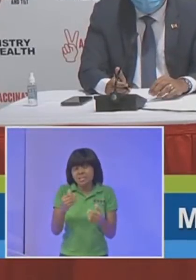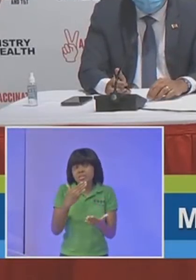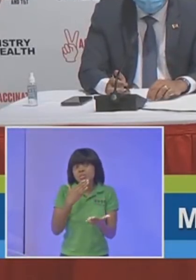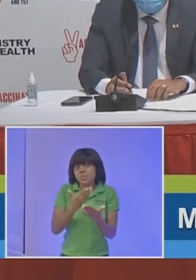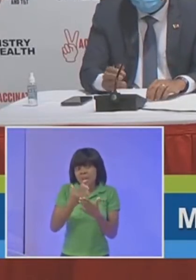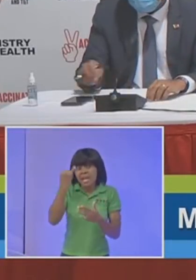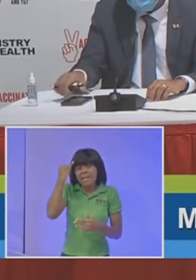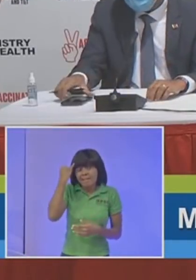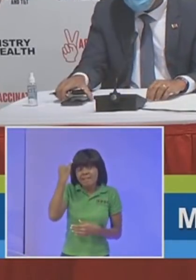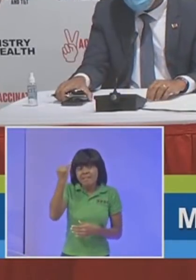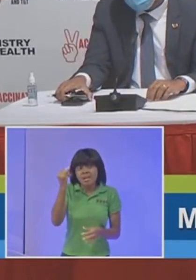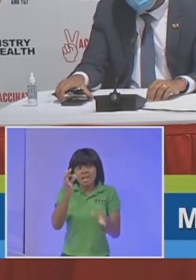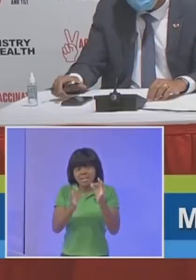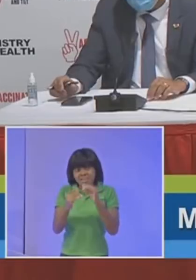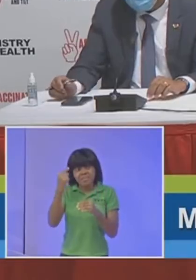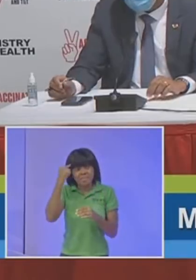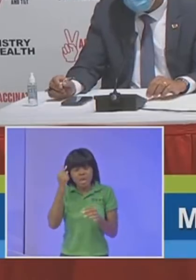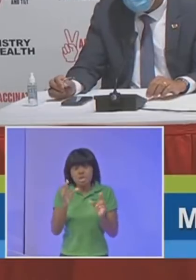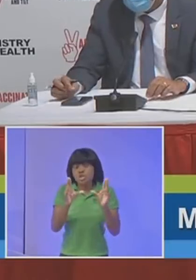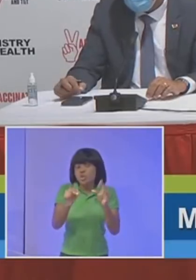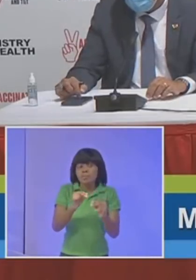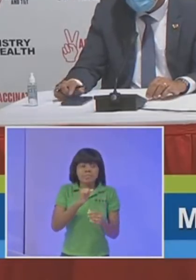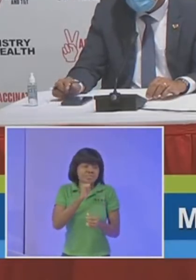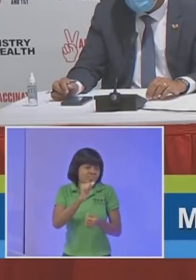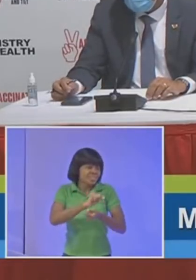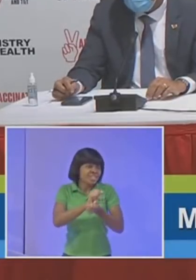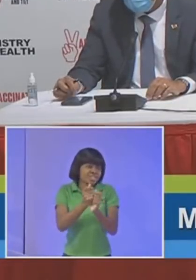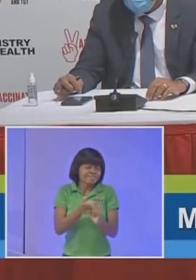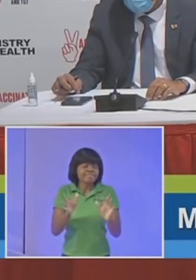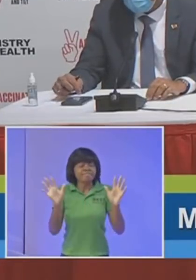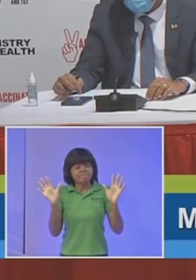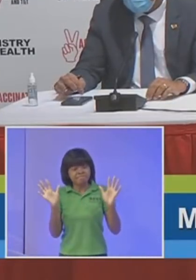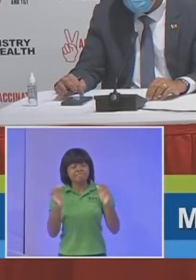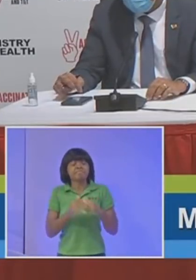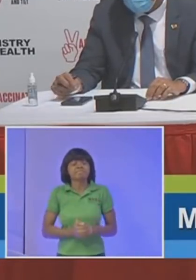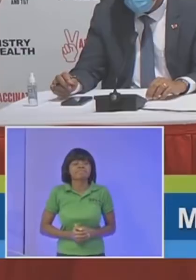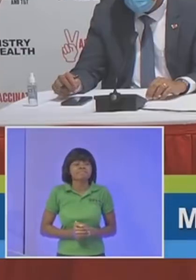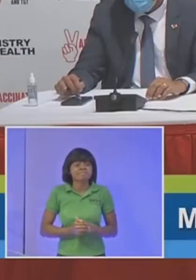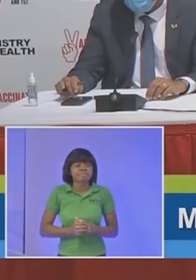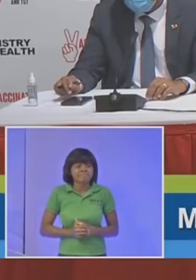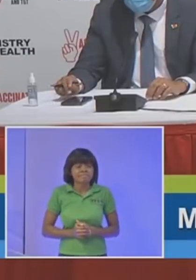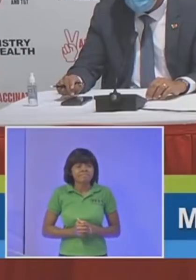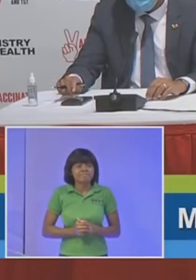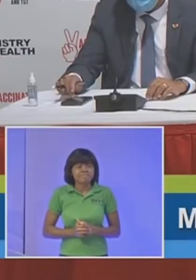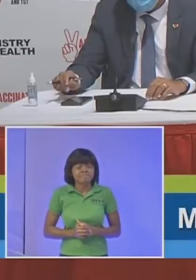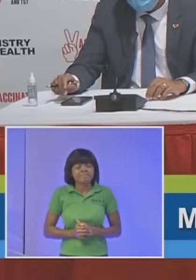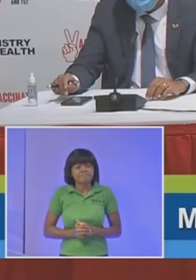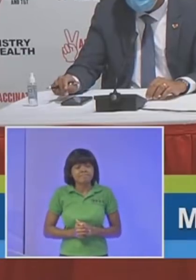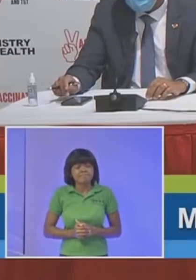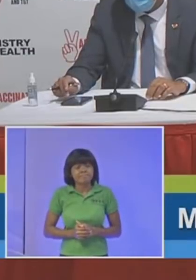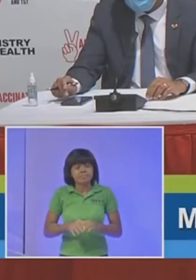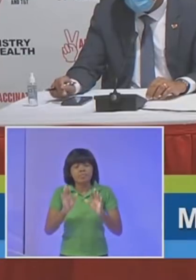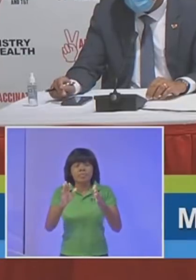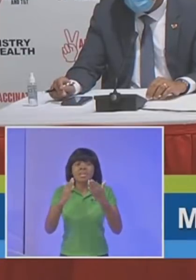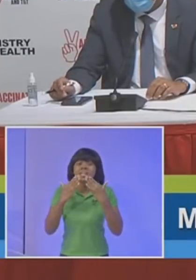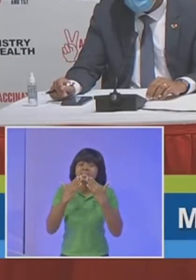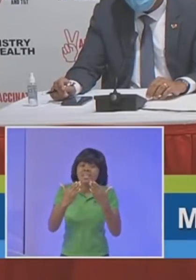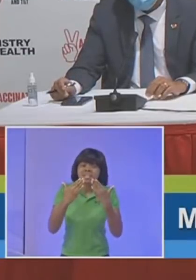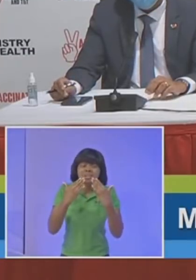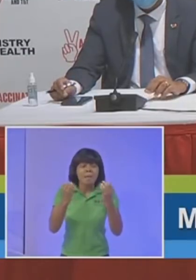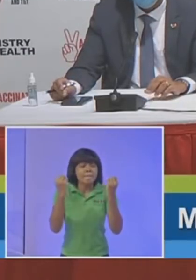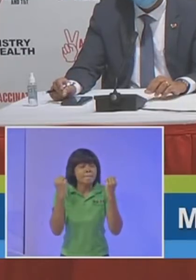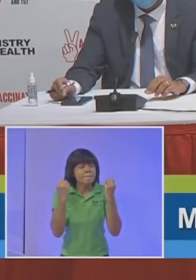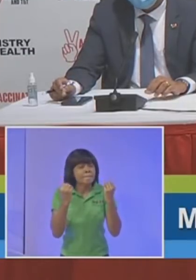time. TV6, please. Very quickly, Minister, thank you very much for taking the